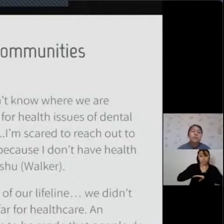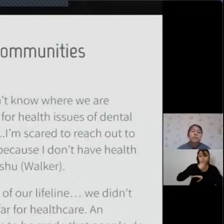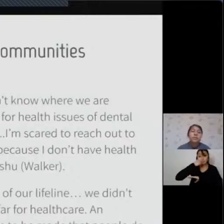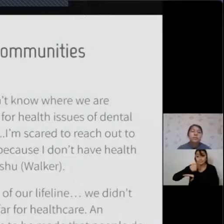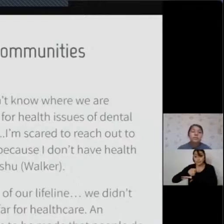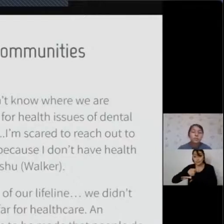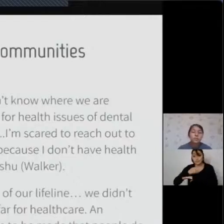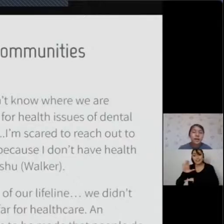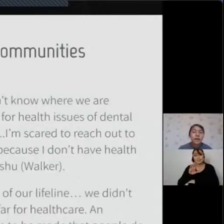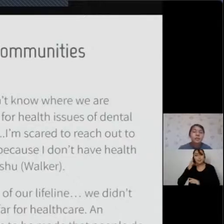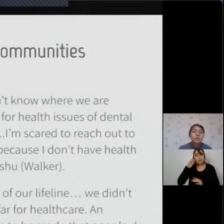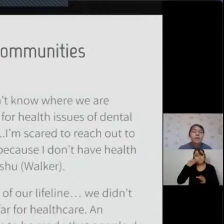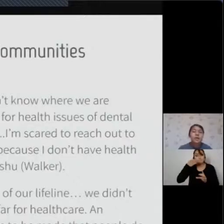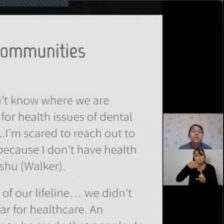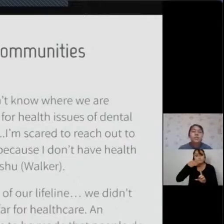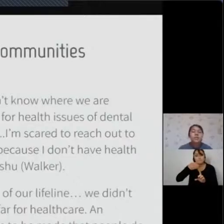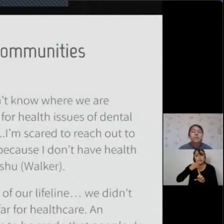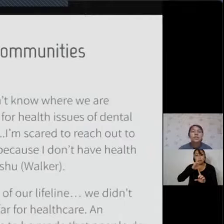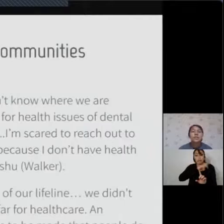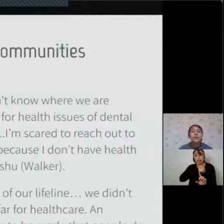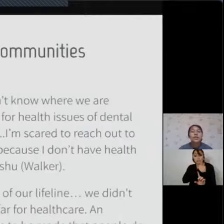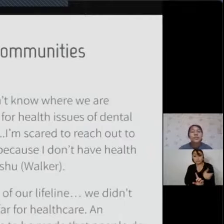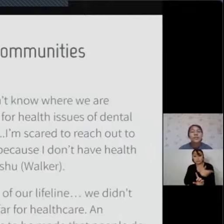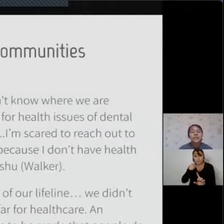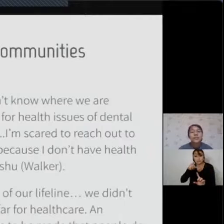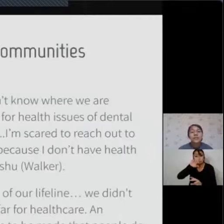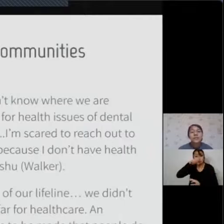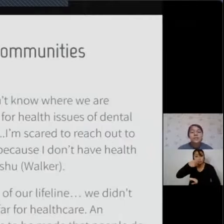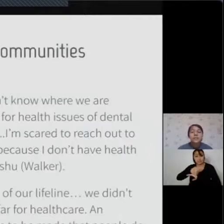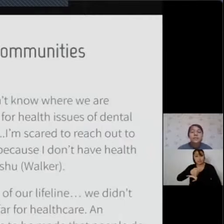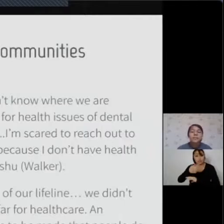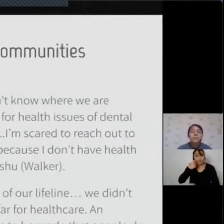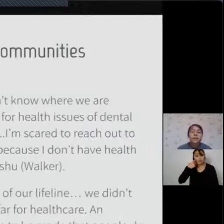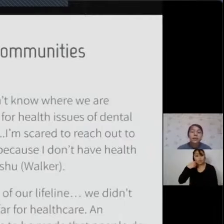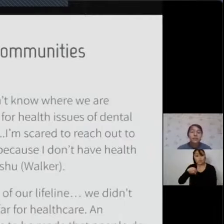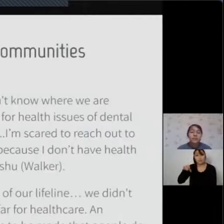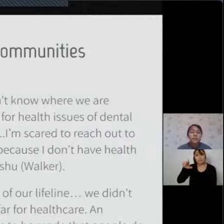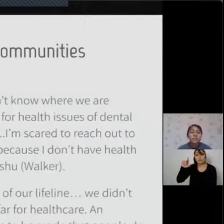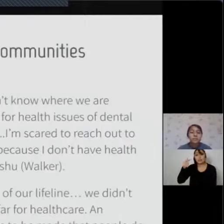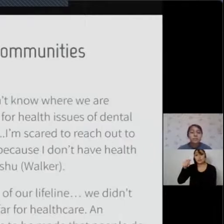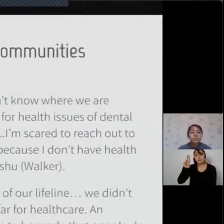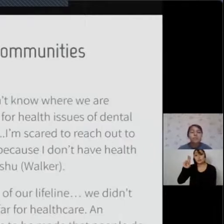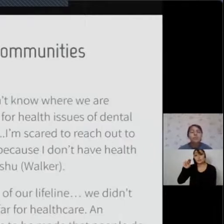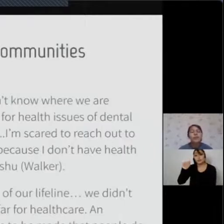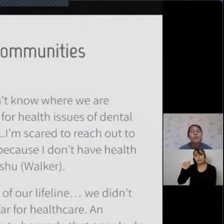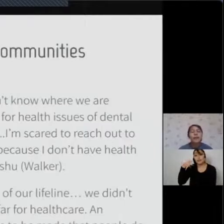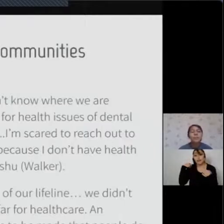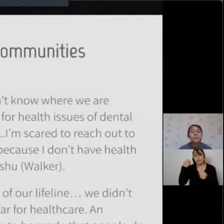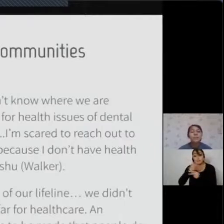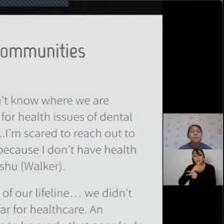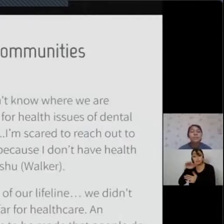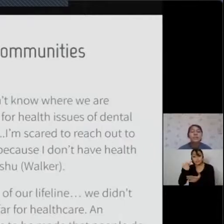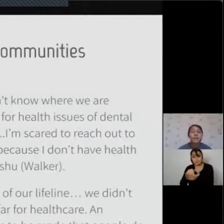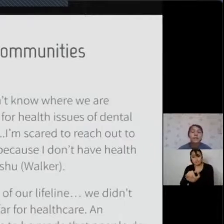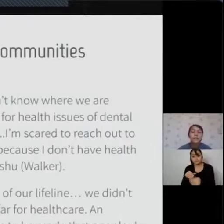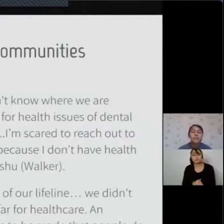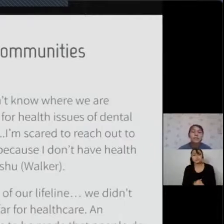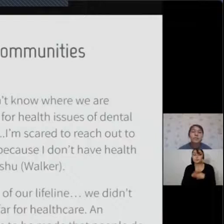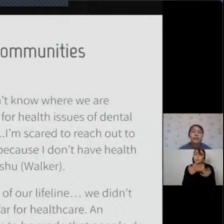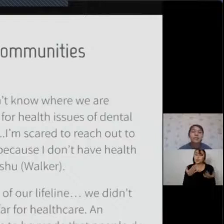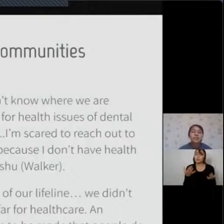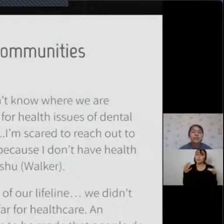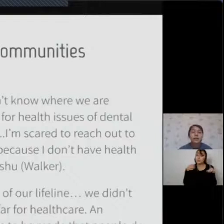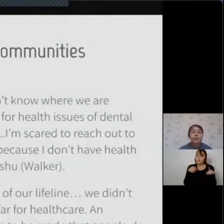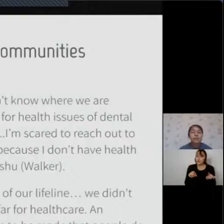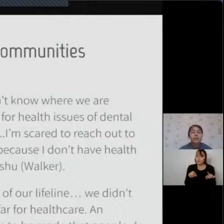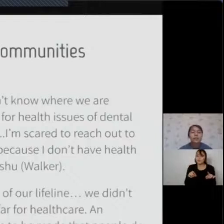main hospitals, which was the Acoma Condencito Laguna Healthcare Center. And with what had happened was, again, there was a